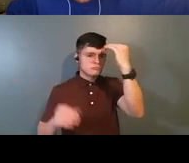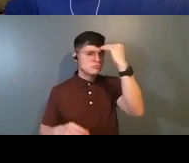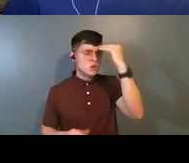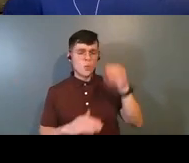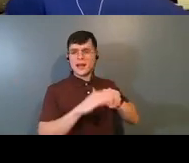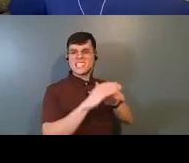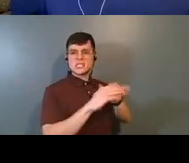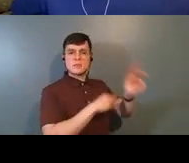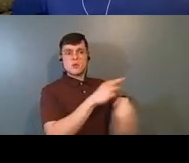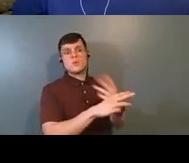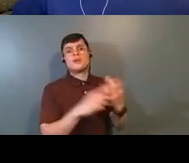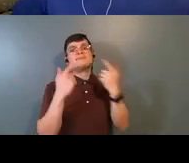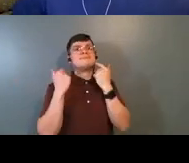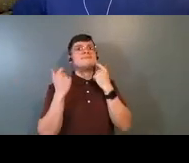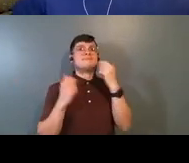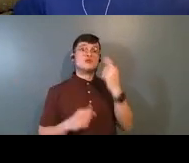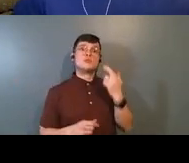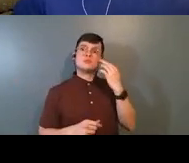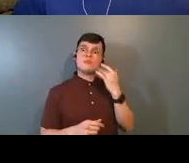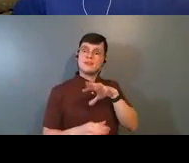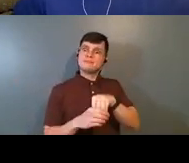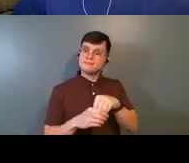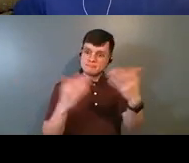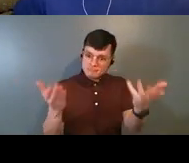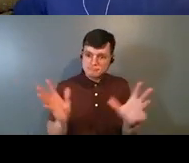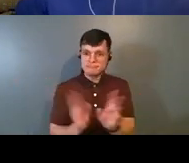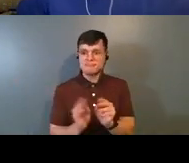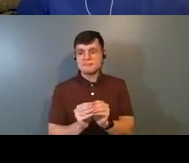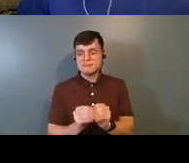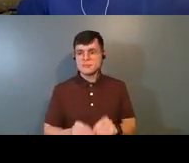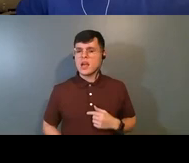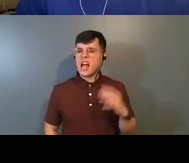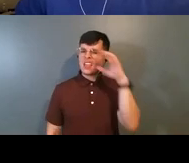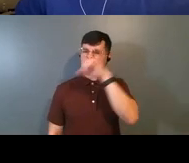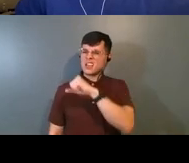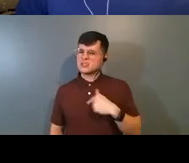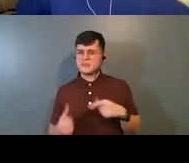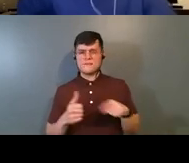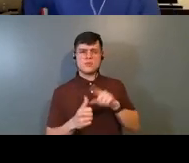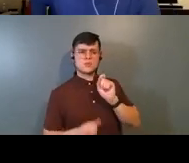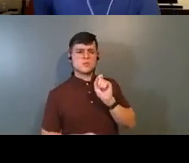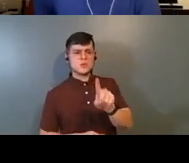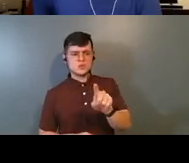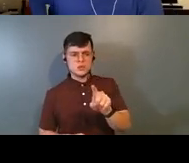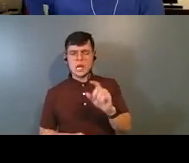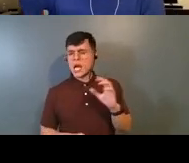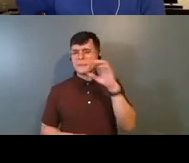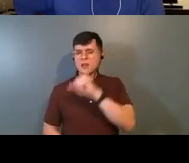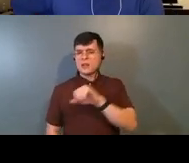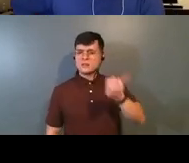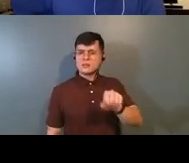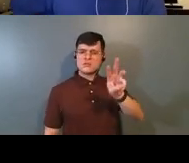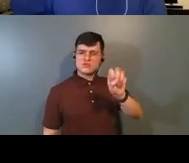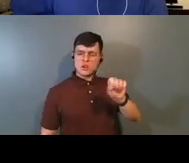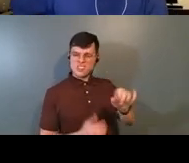world, and that's one of the reasons we're here. I guess my first question is, so I'm guessing JAWS is the application